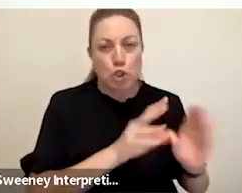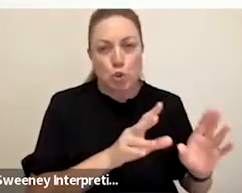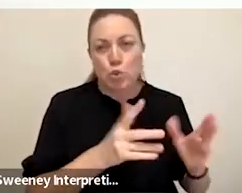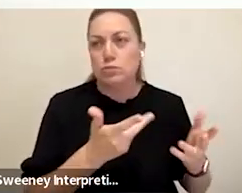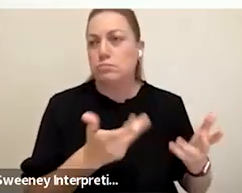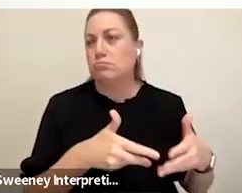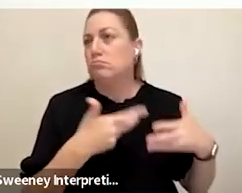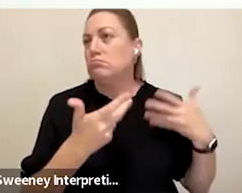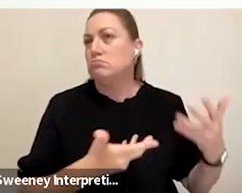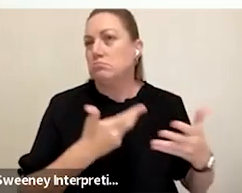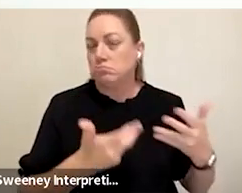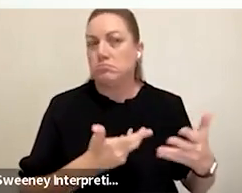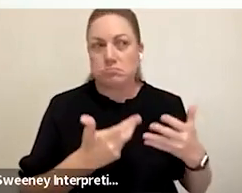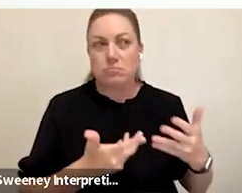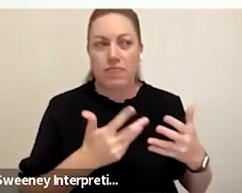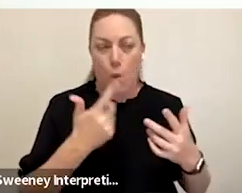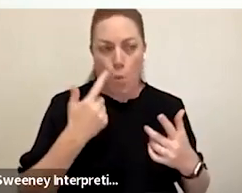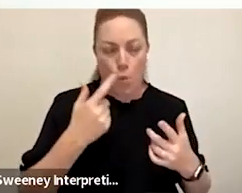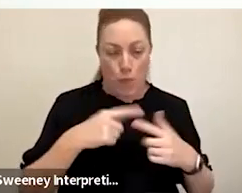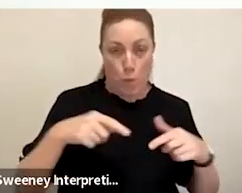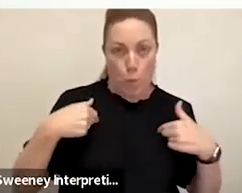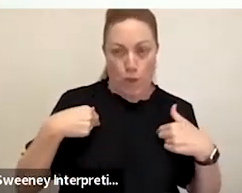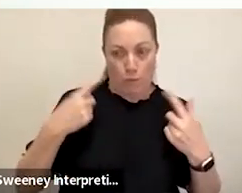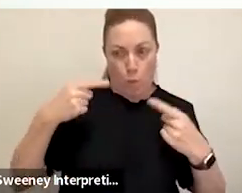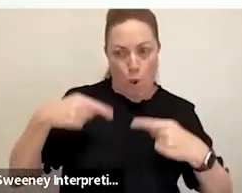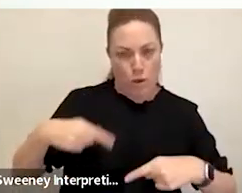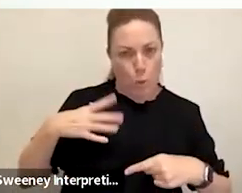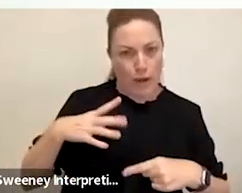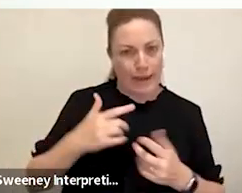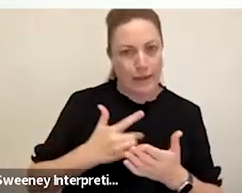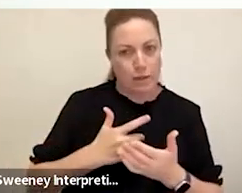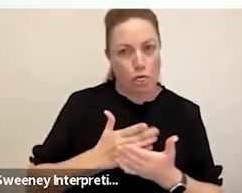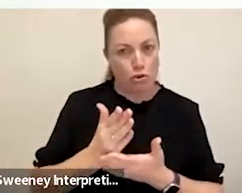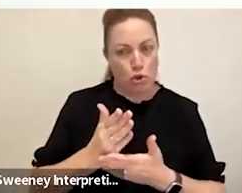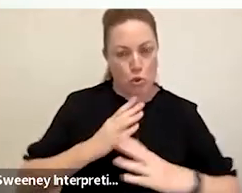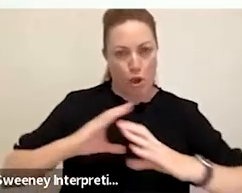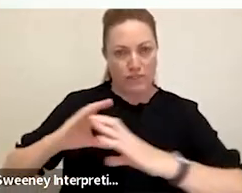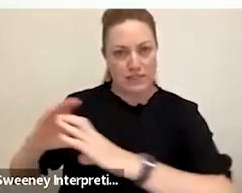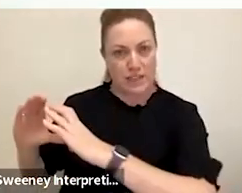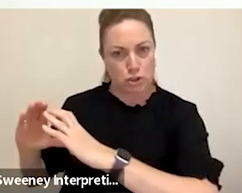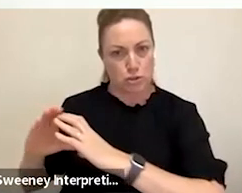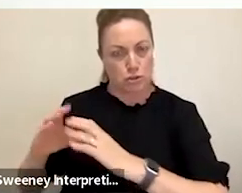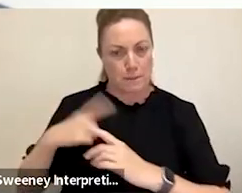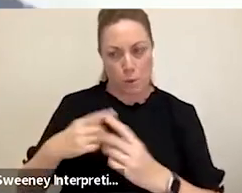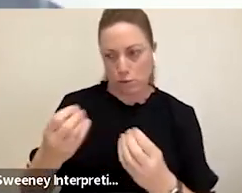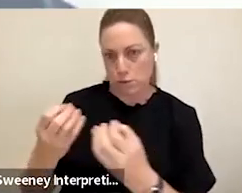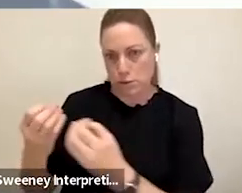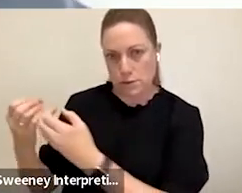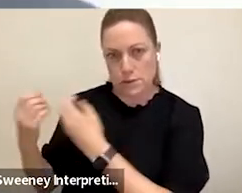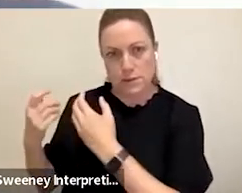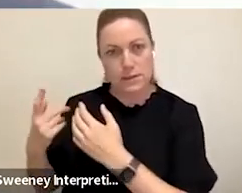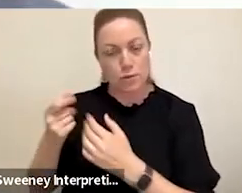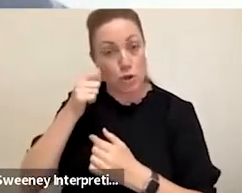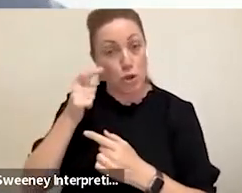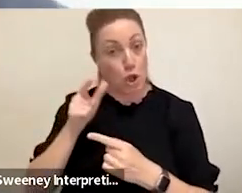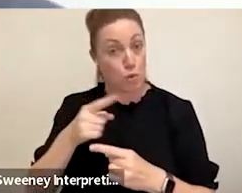sort of are suggested and come up through the conversation process that are suggested by people themselves. As we talked about, they're the authors of their own future